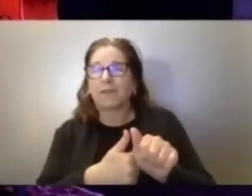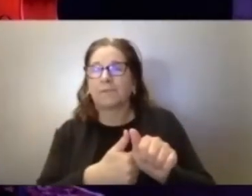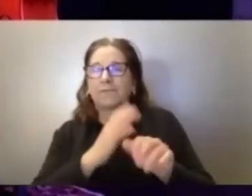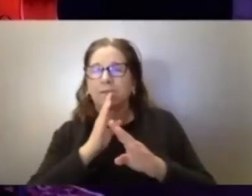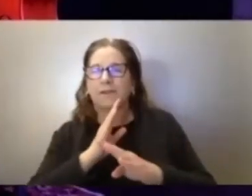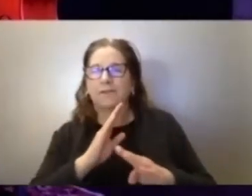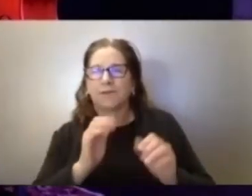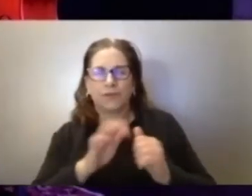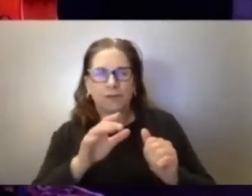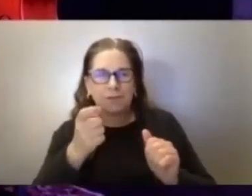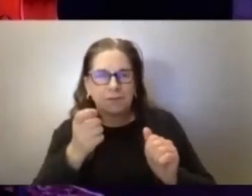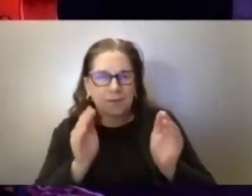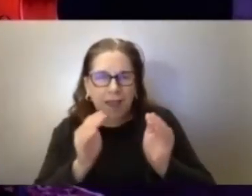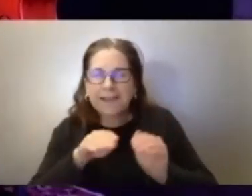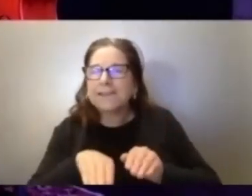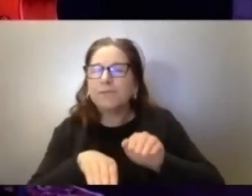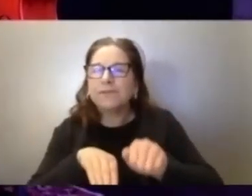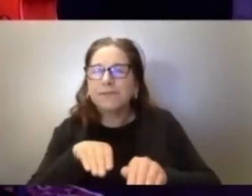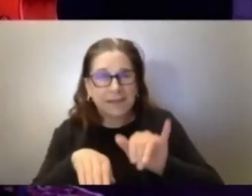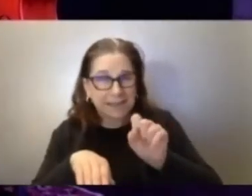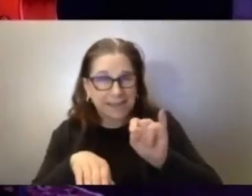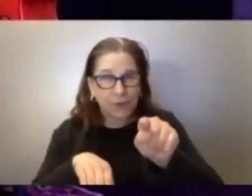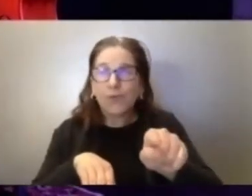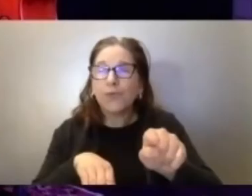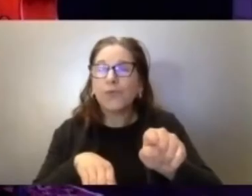it you or not you?